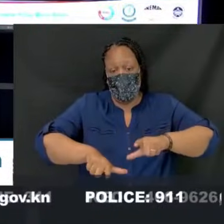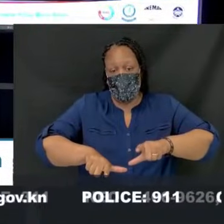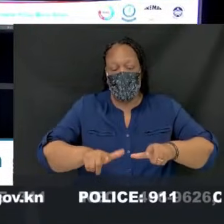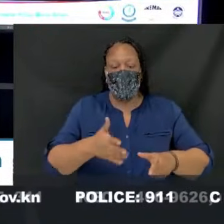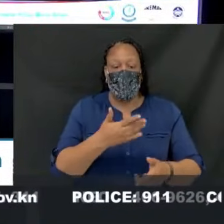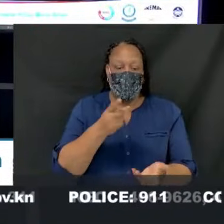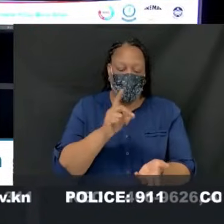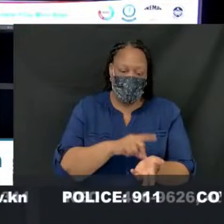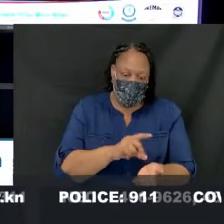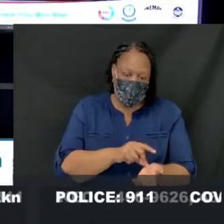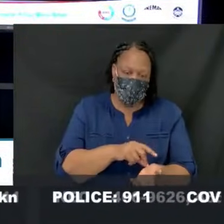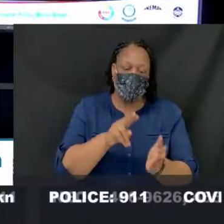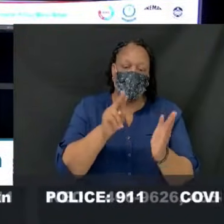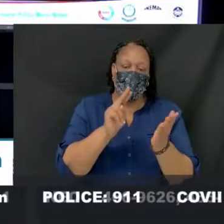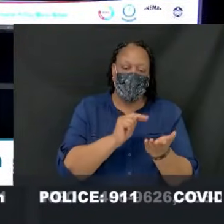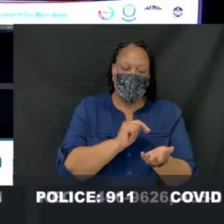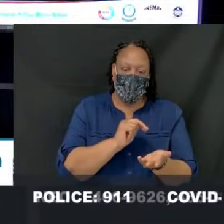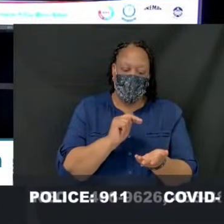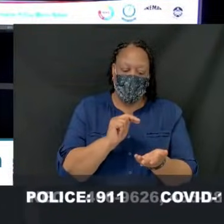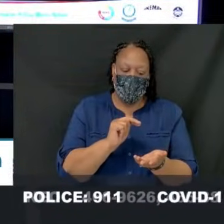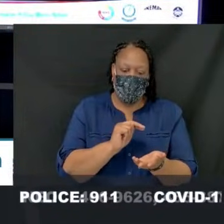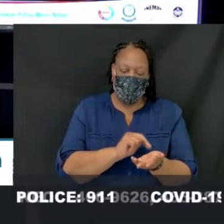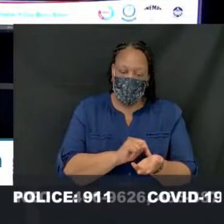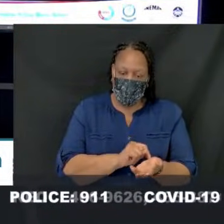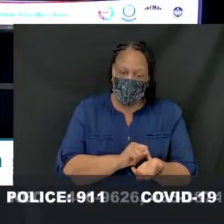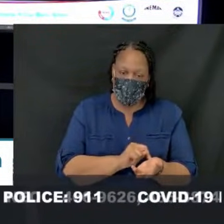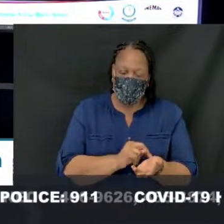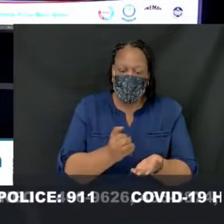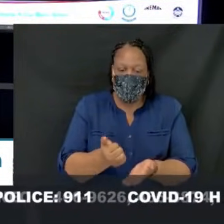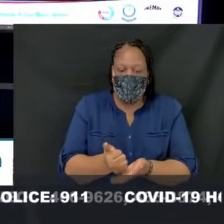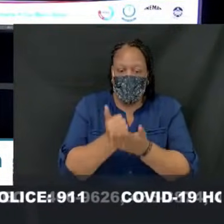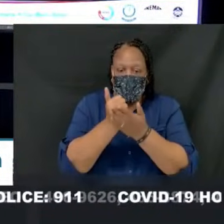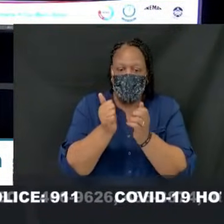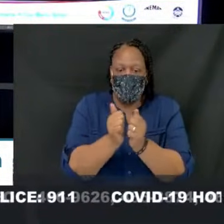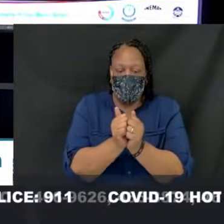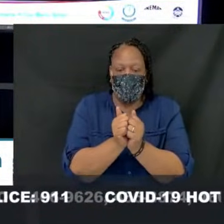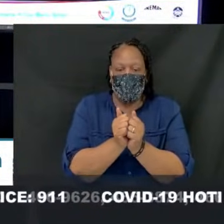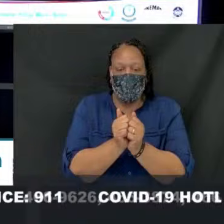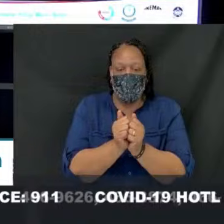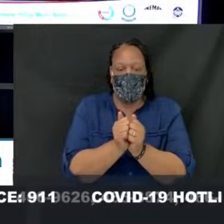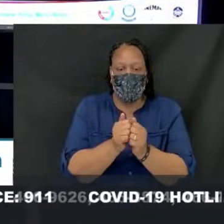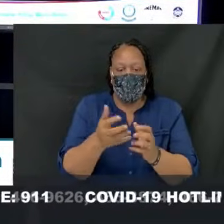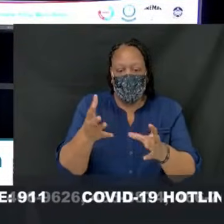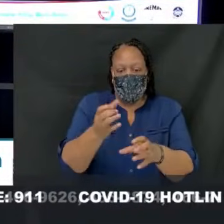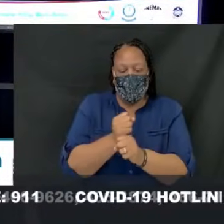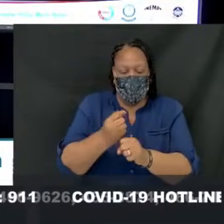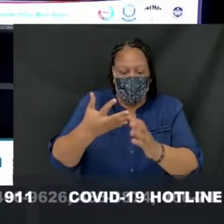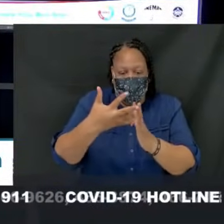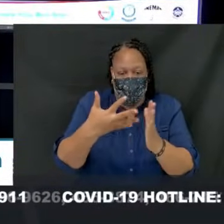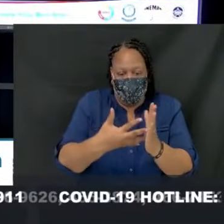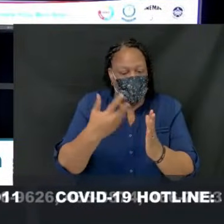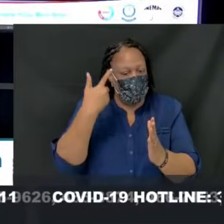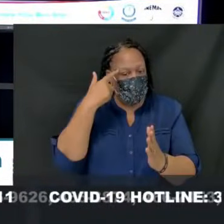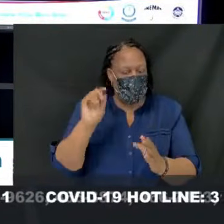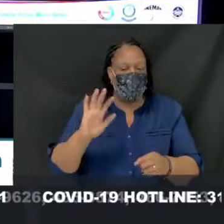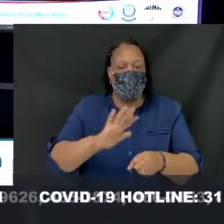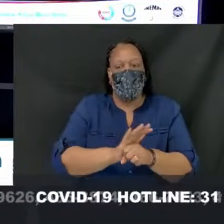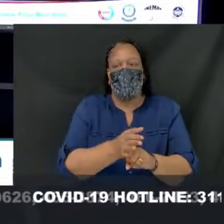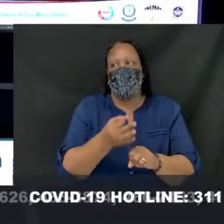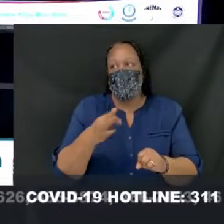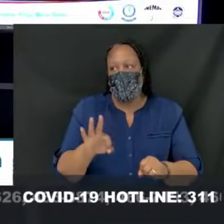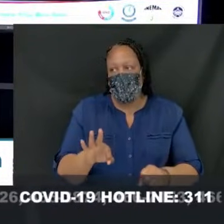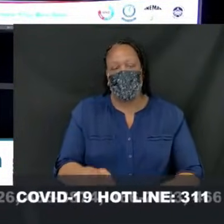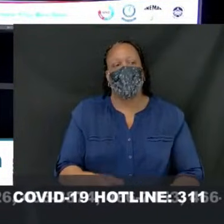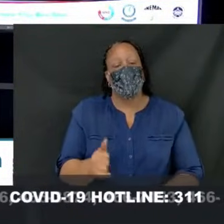nurses conduct the swabbing of their guests. This, we project, would help us with the current challenges as